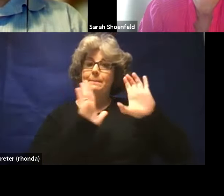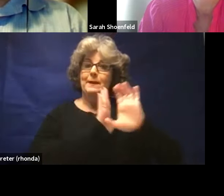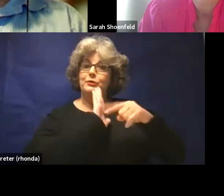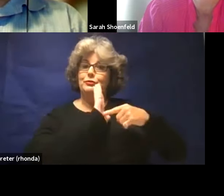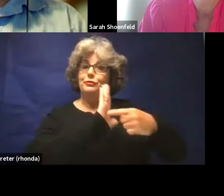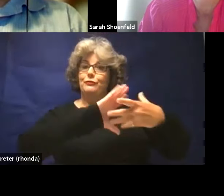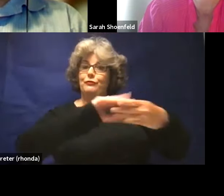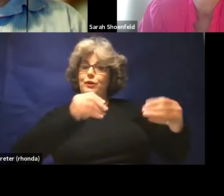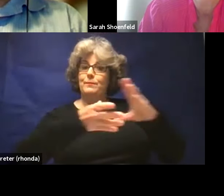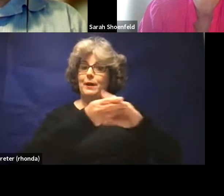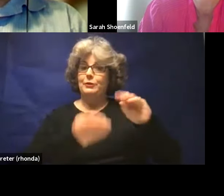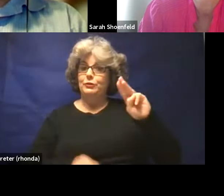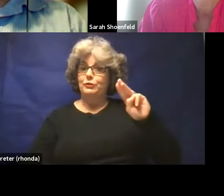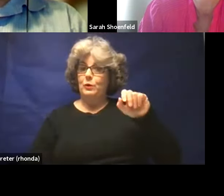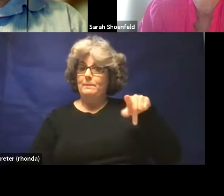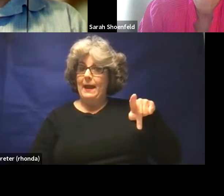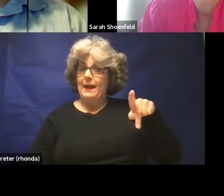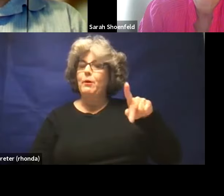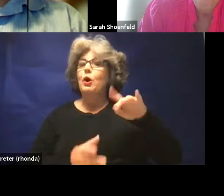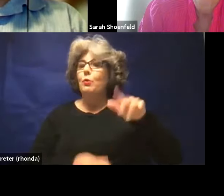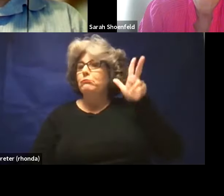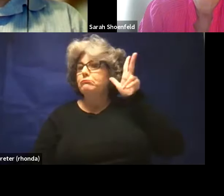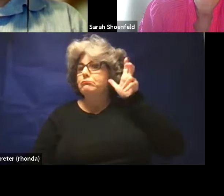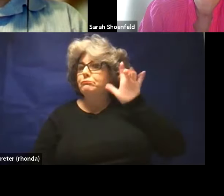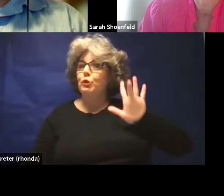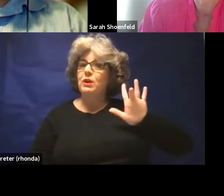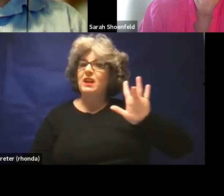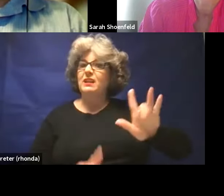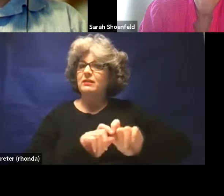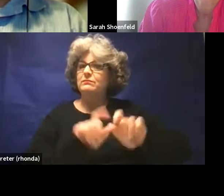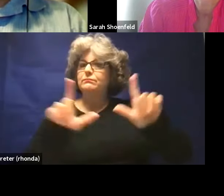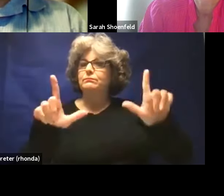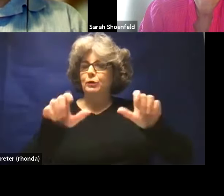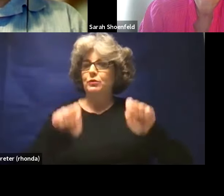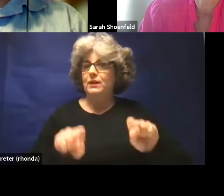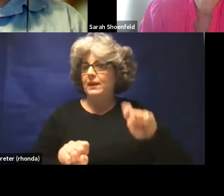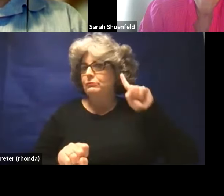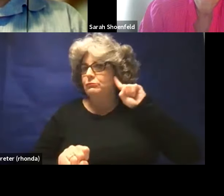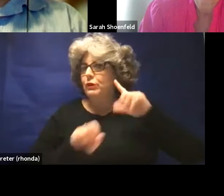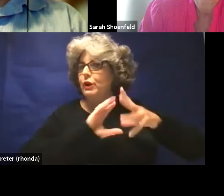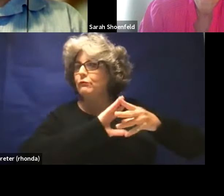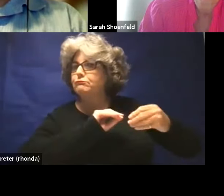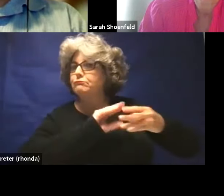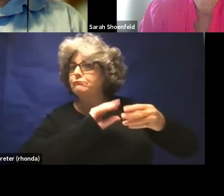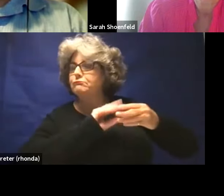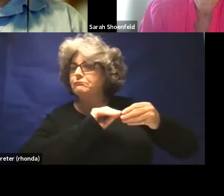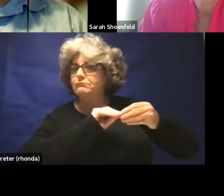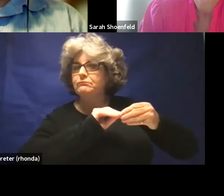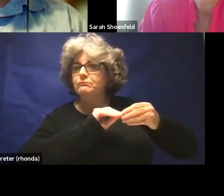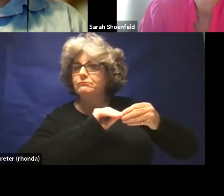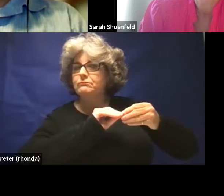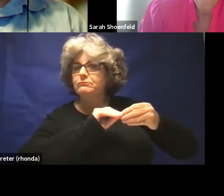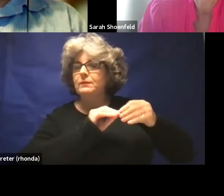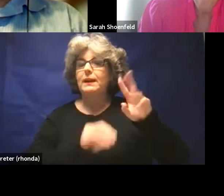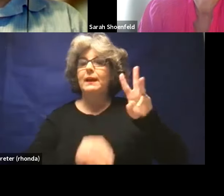from our story map, because again, this is one of the audio clips that you can actually click on to hear in our Ward 4 story